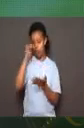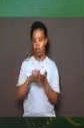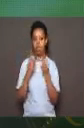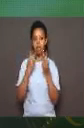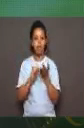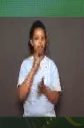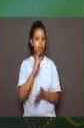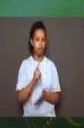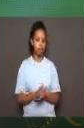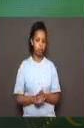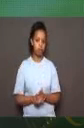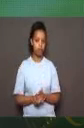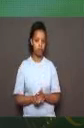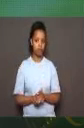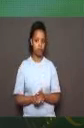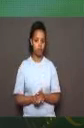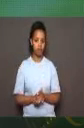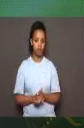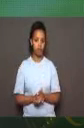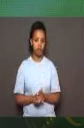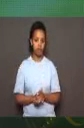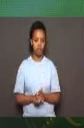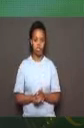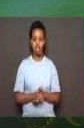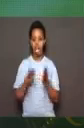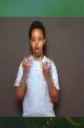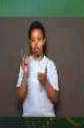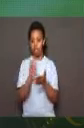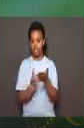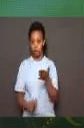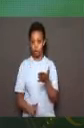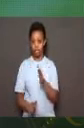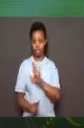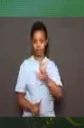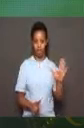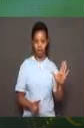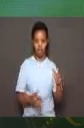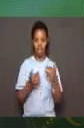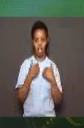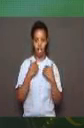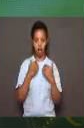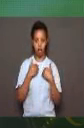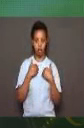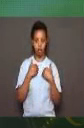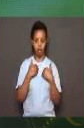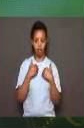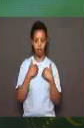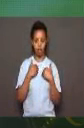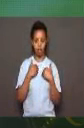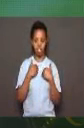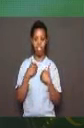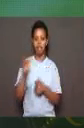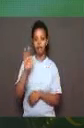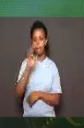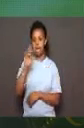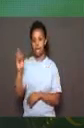learned. Match the term listed on the left side of the screen with the